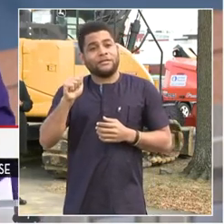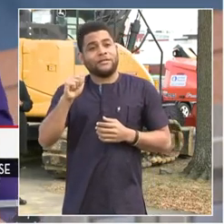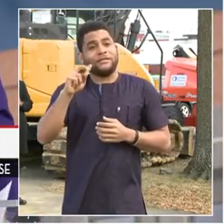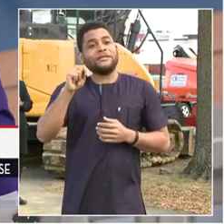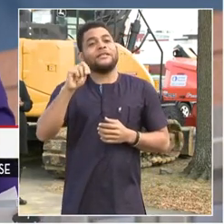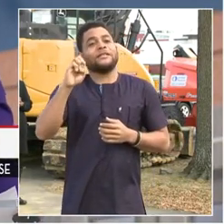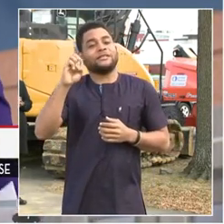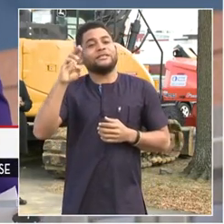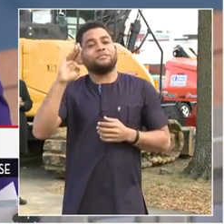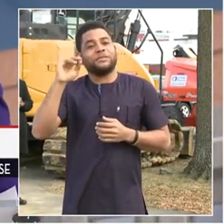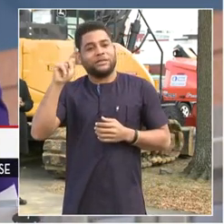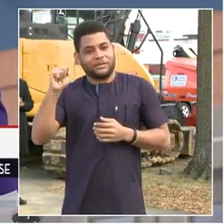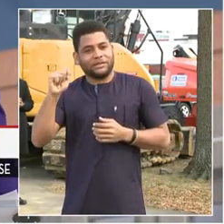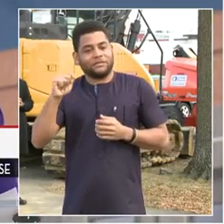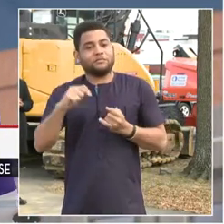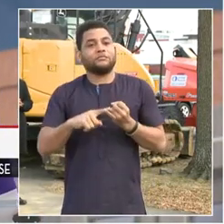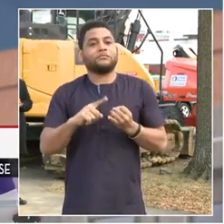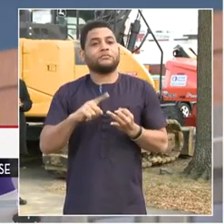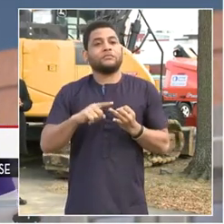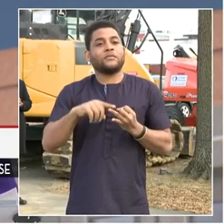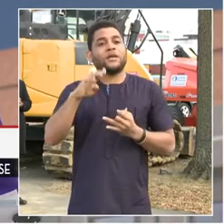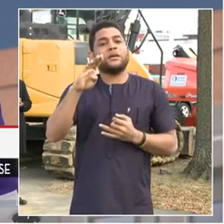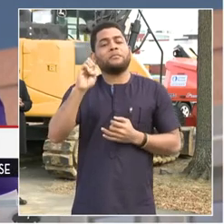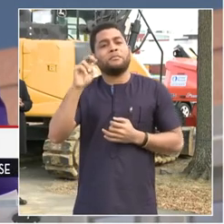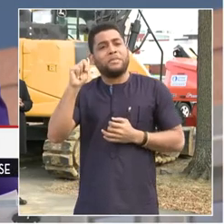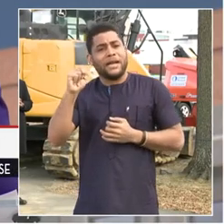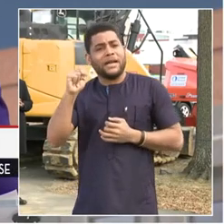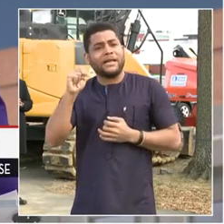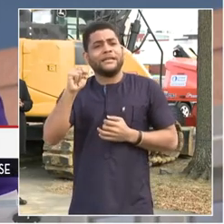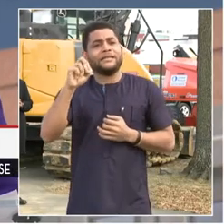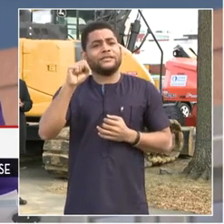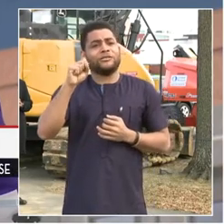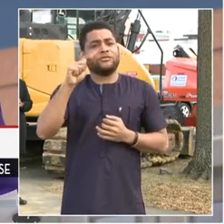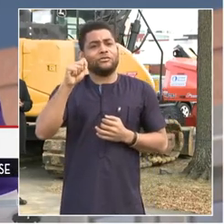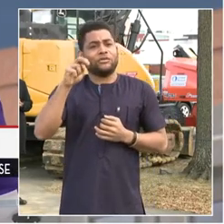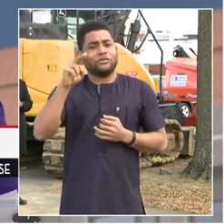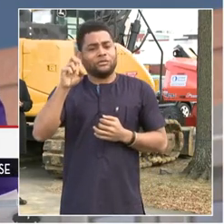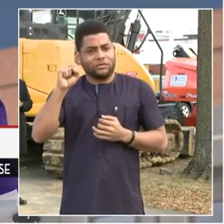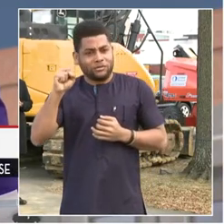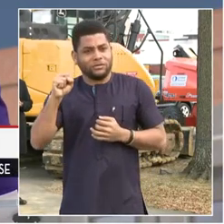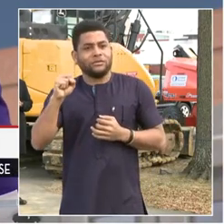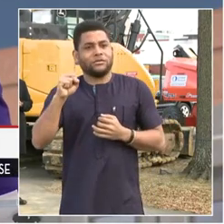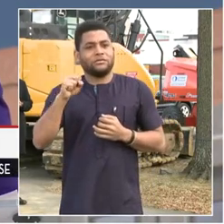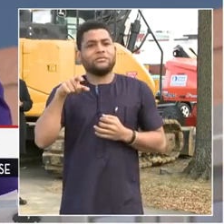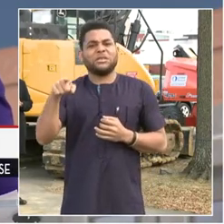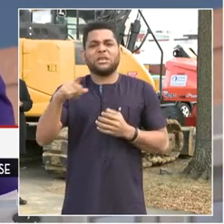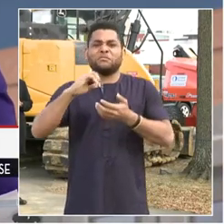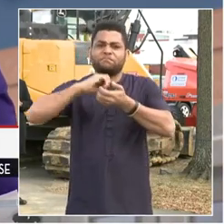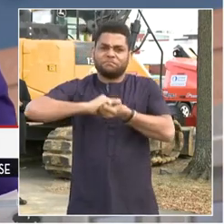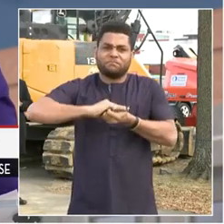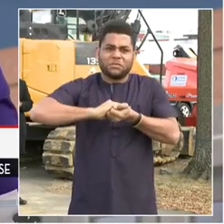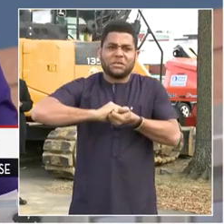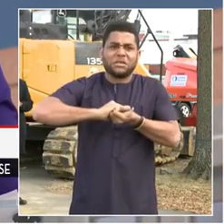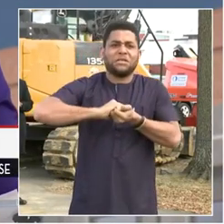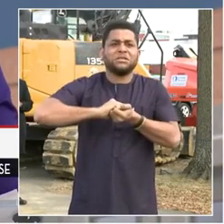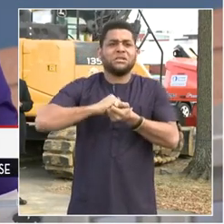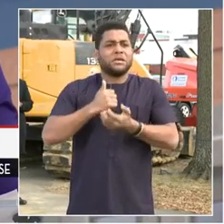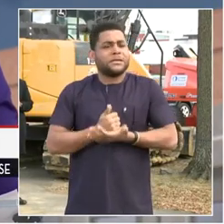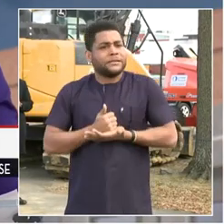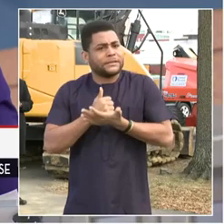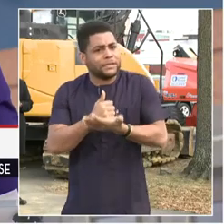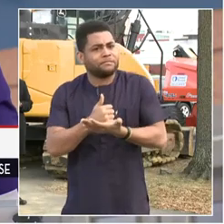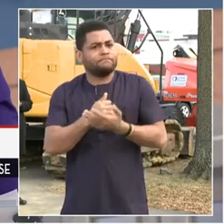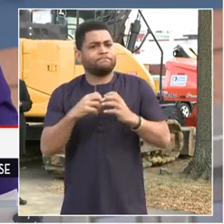Ben Stutz, who's working with Wayne, who has seen this project from start to finish.